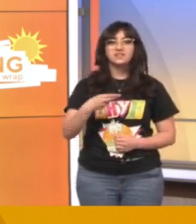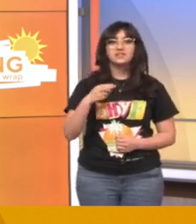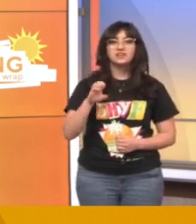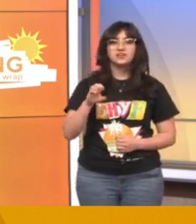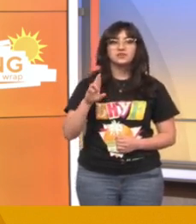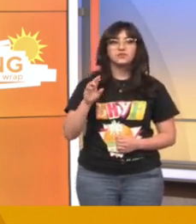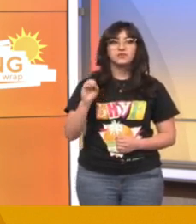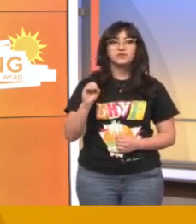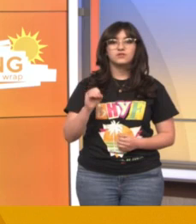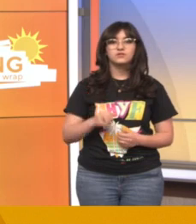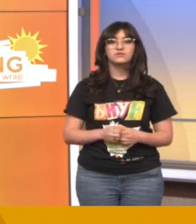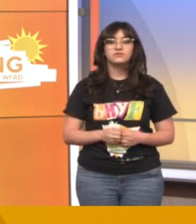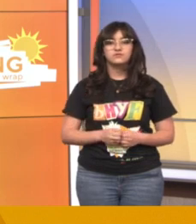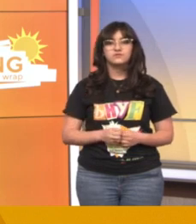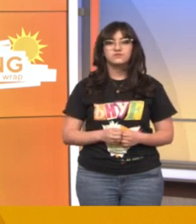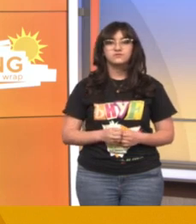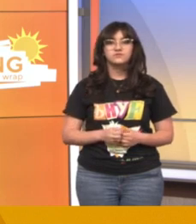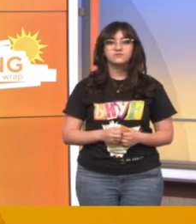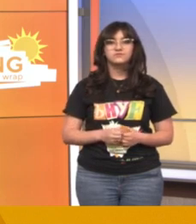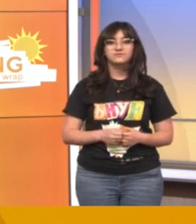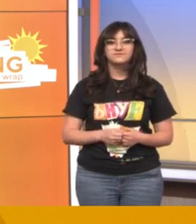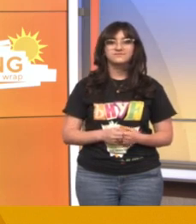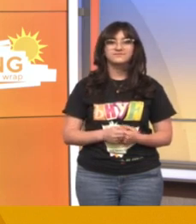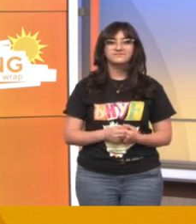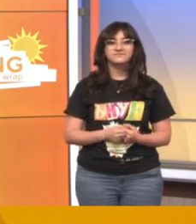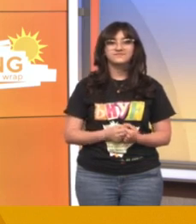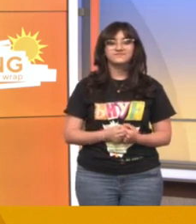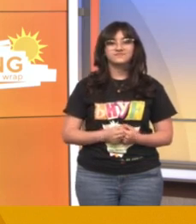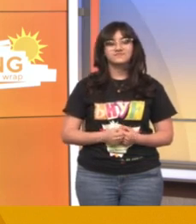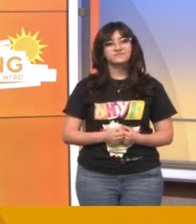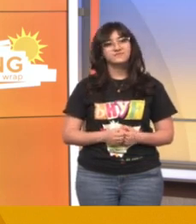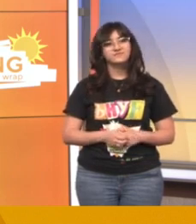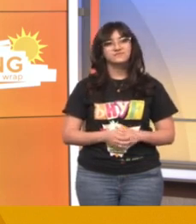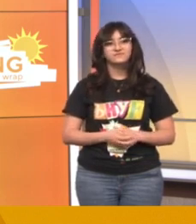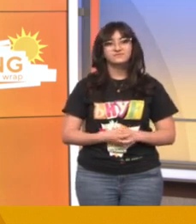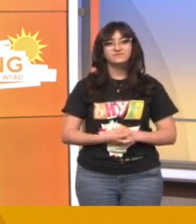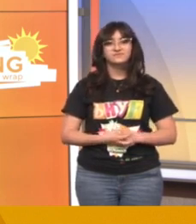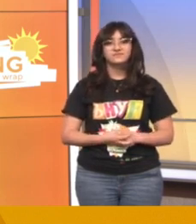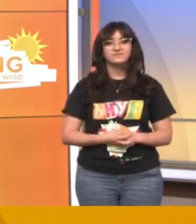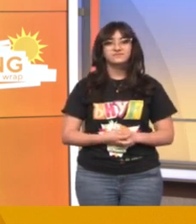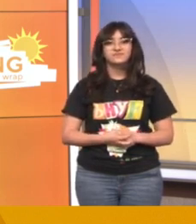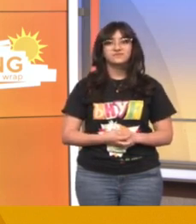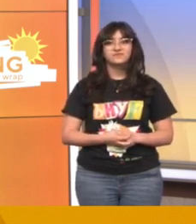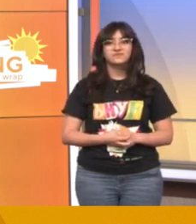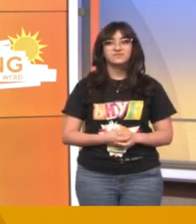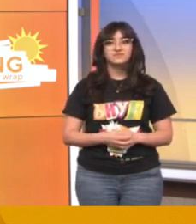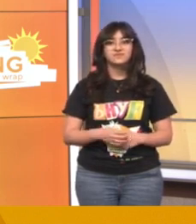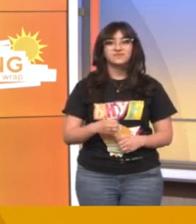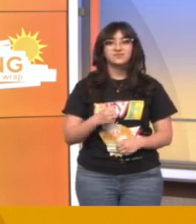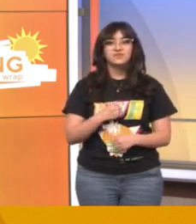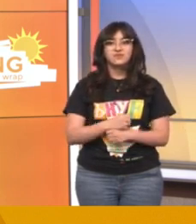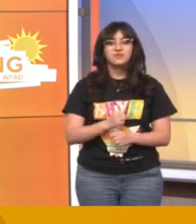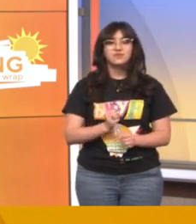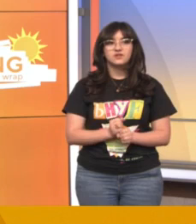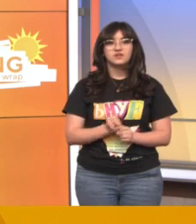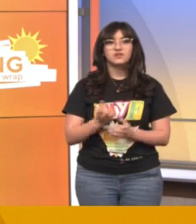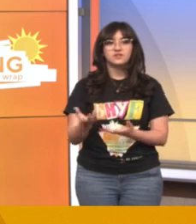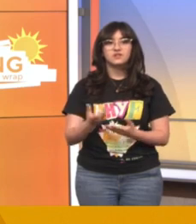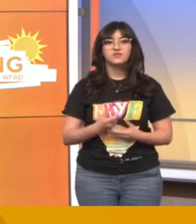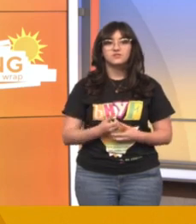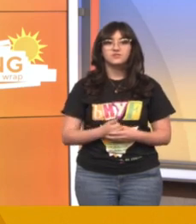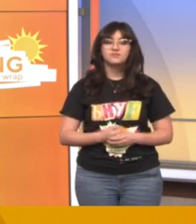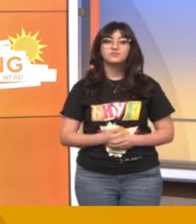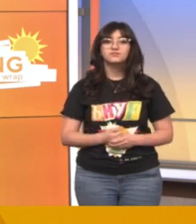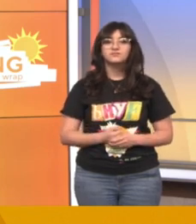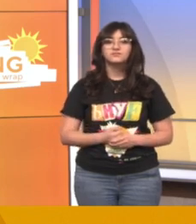but he's trained by the villain from the original show, you know, Johnny Lawrence. So working through those 6 seasons, that story arc,